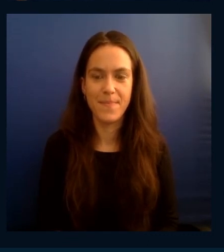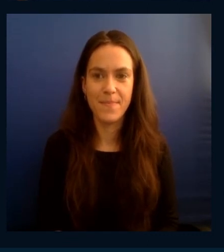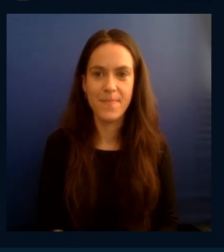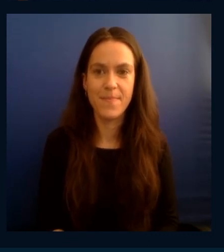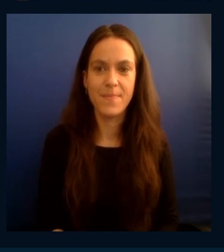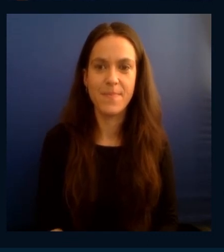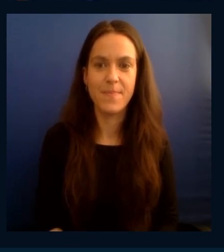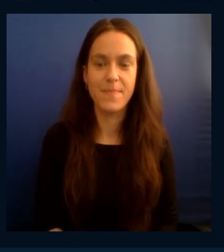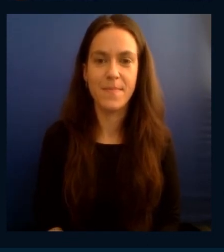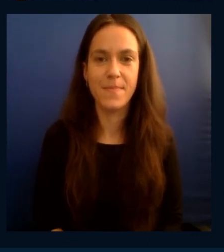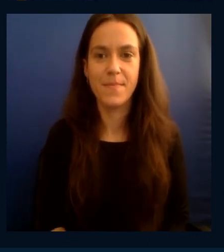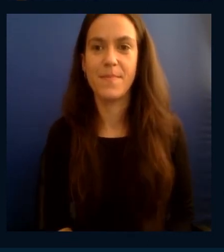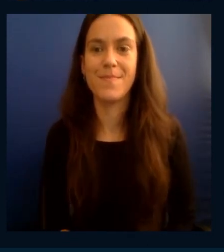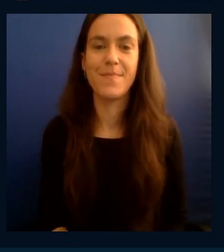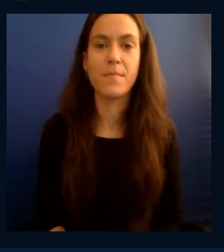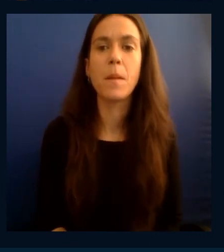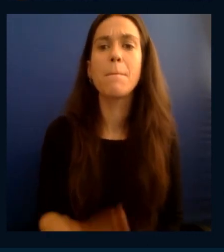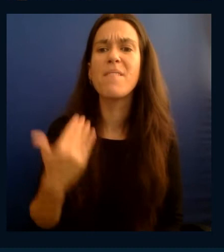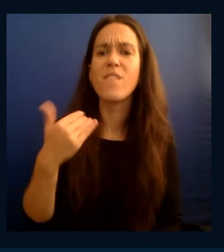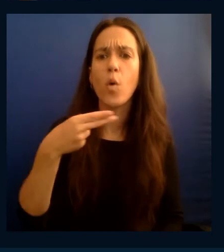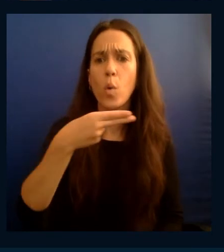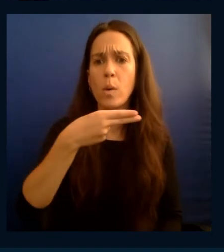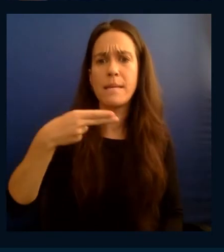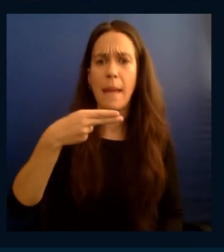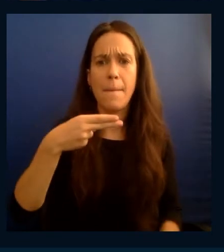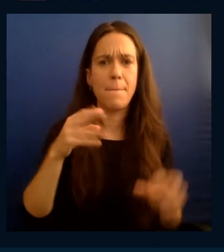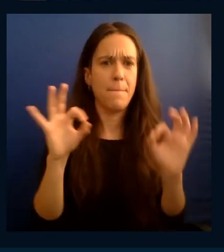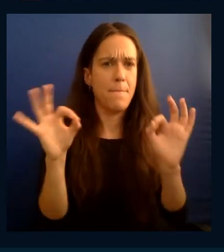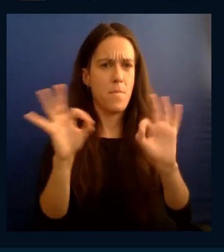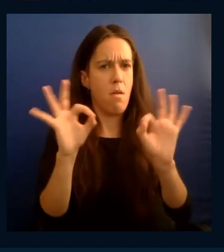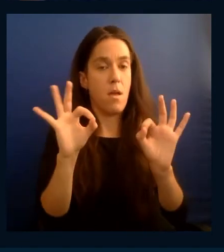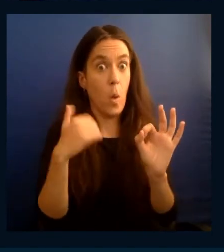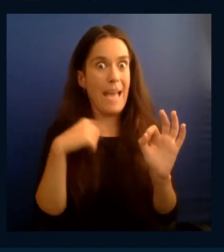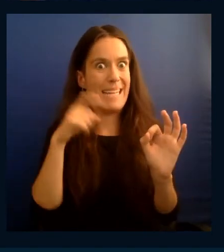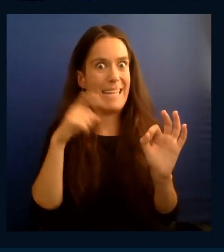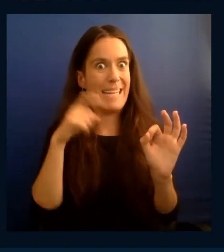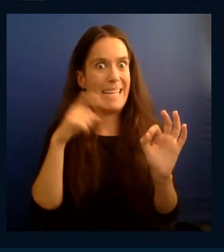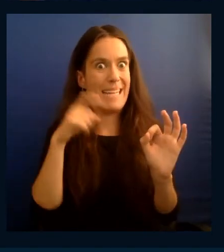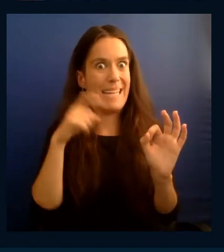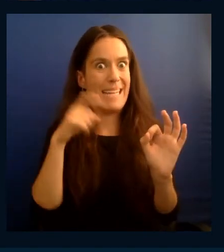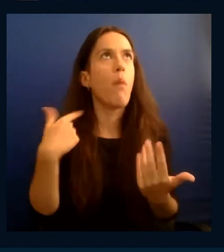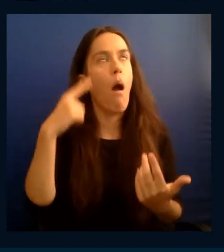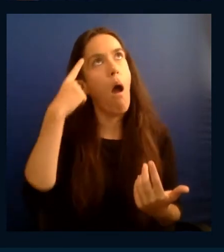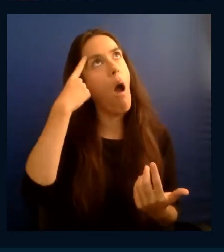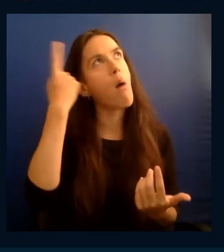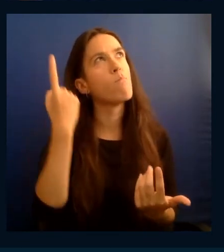And I didn't give it a name, so I need to do that. So I'm going to call it,